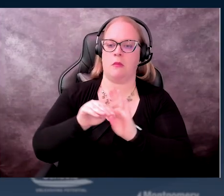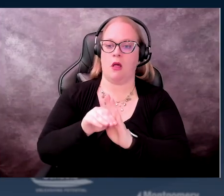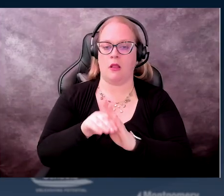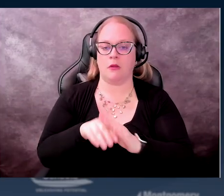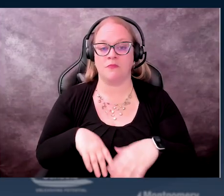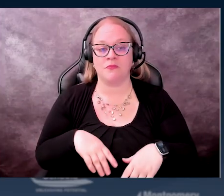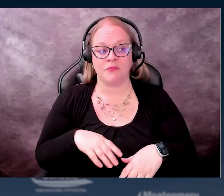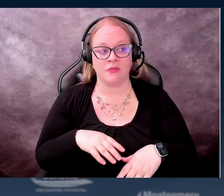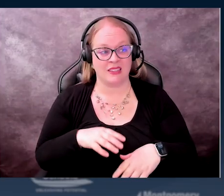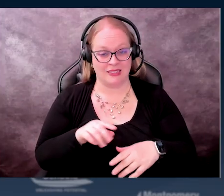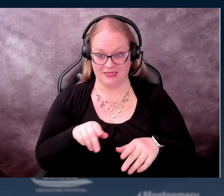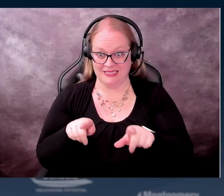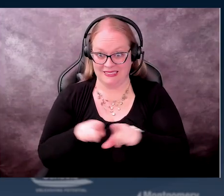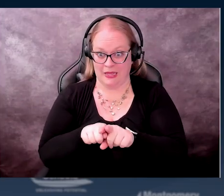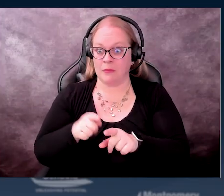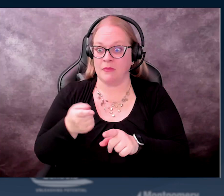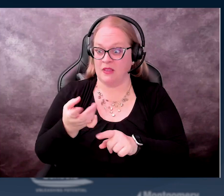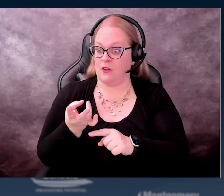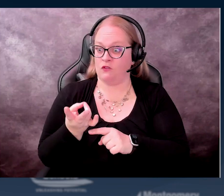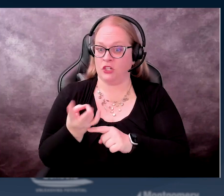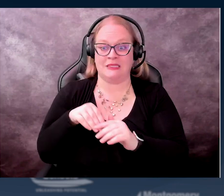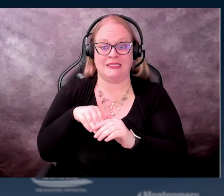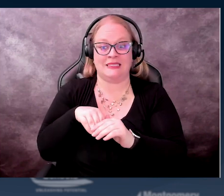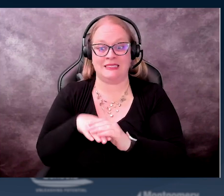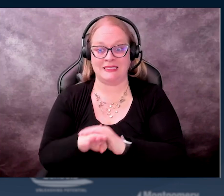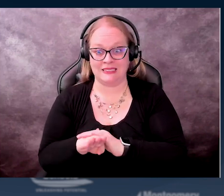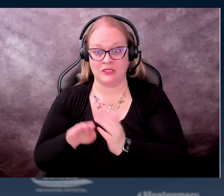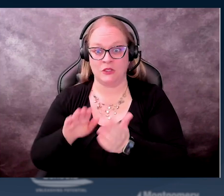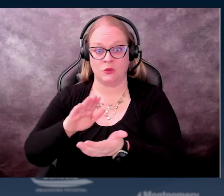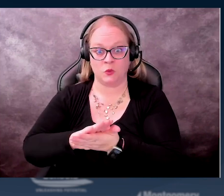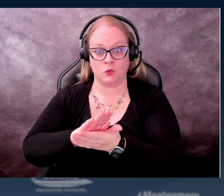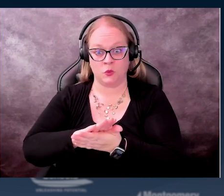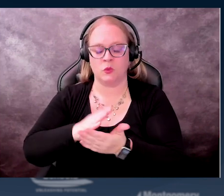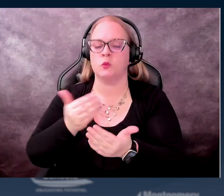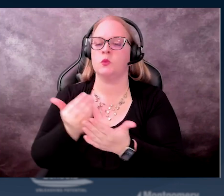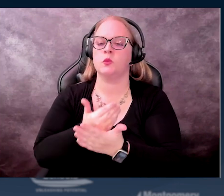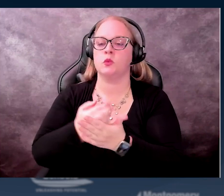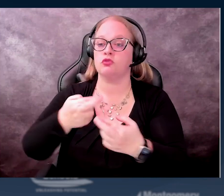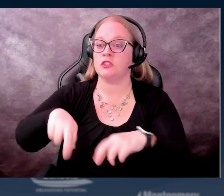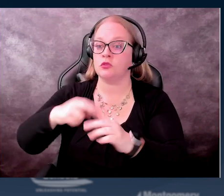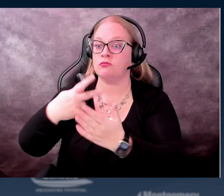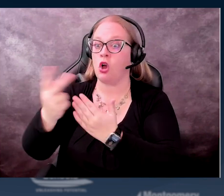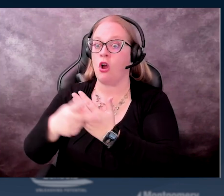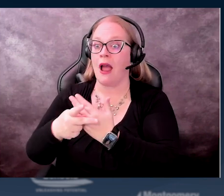students who are finishing up their high school plan in the current model.